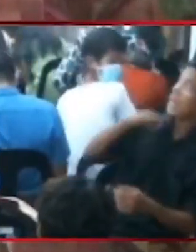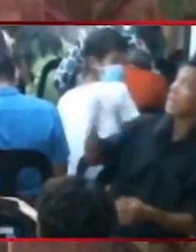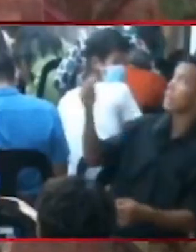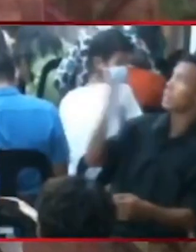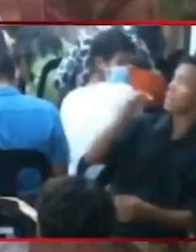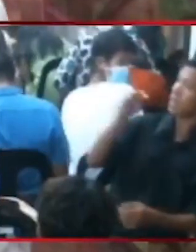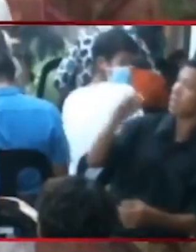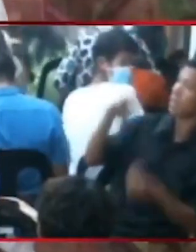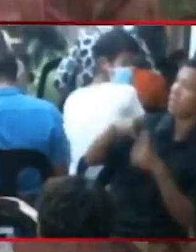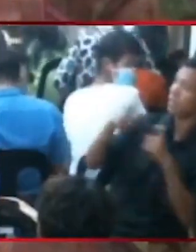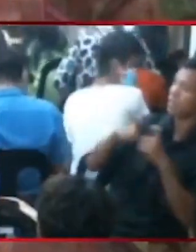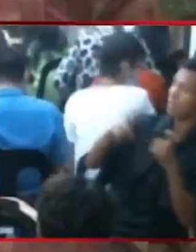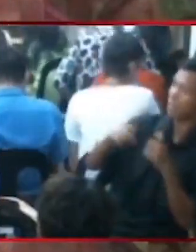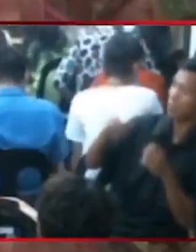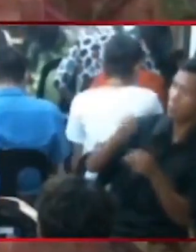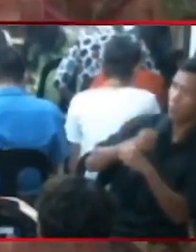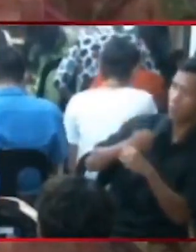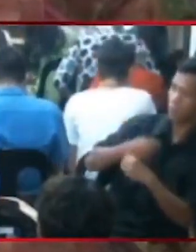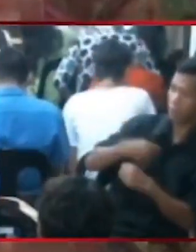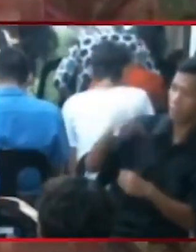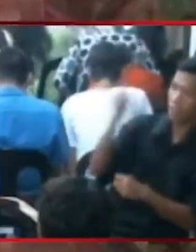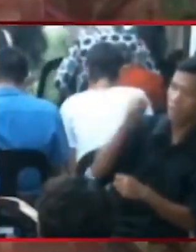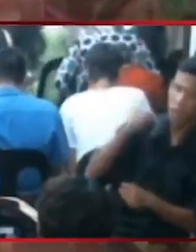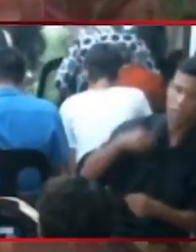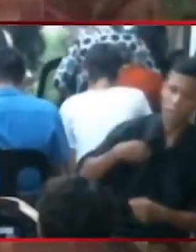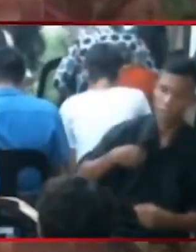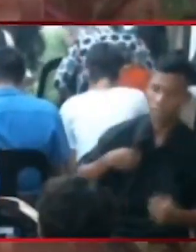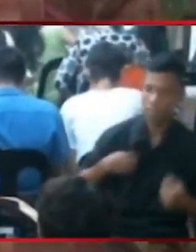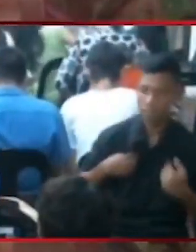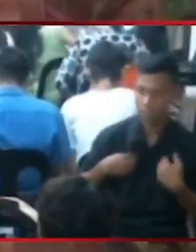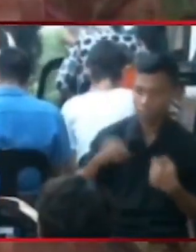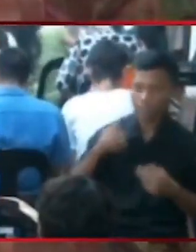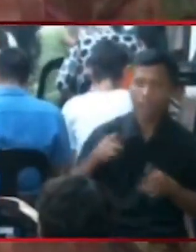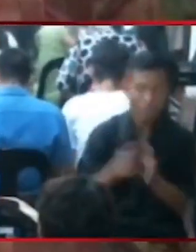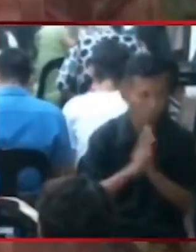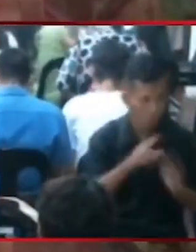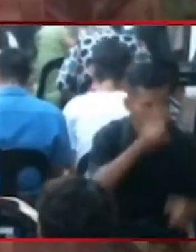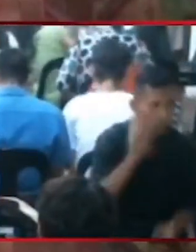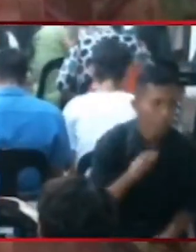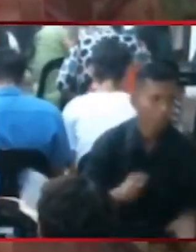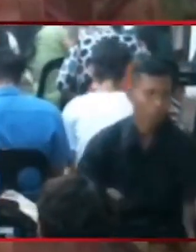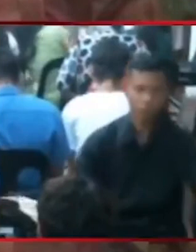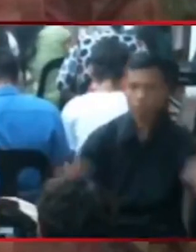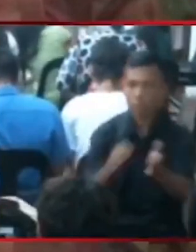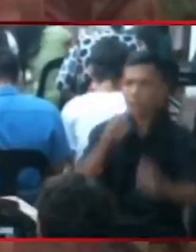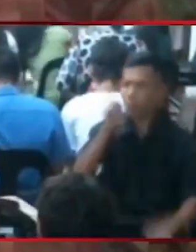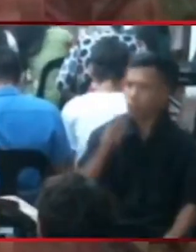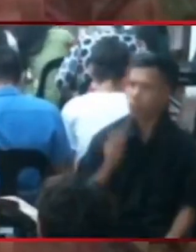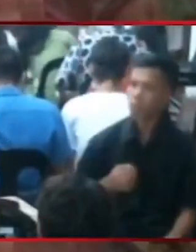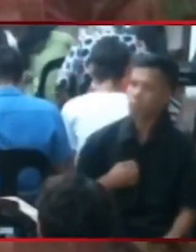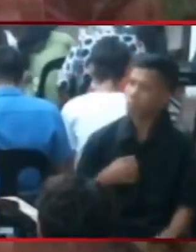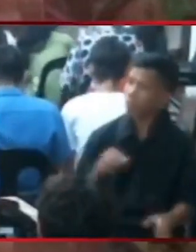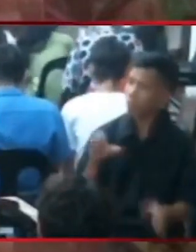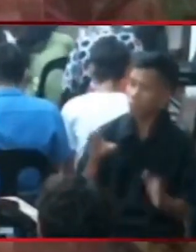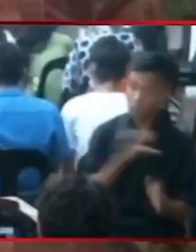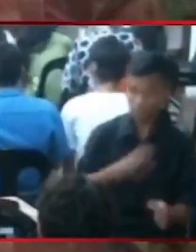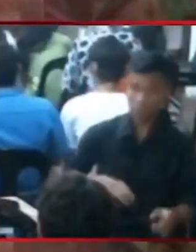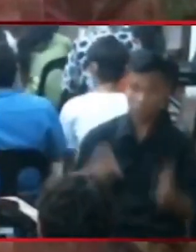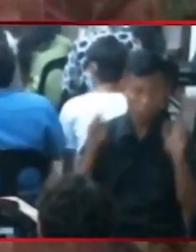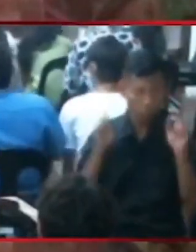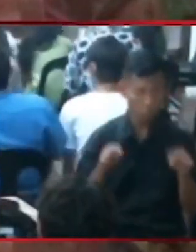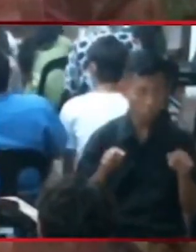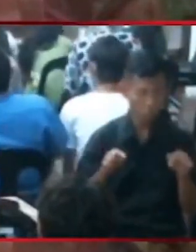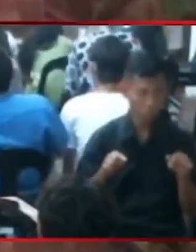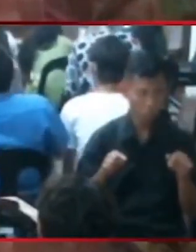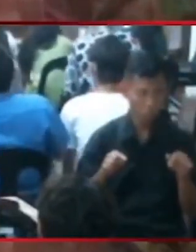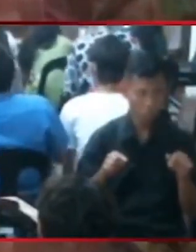word is not in us. I have a question to ask you. Is Christ in you?